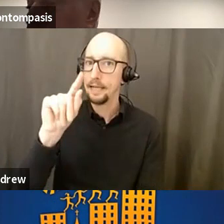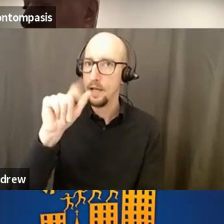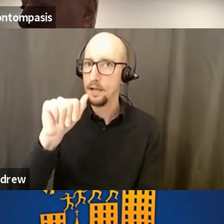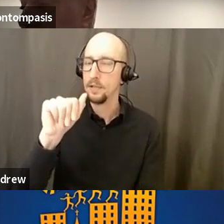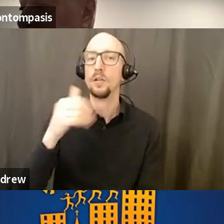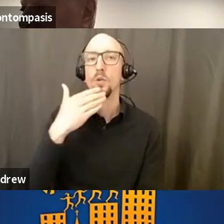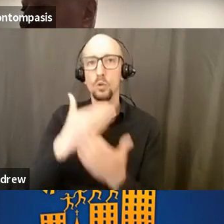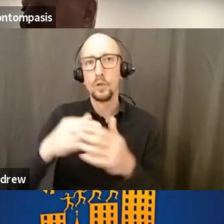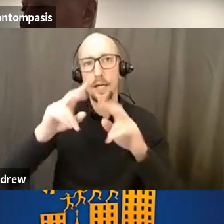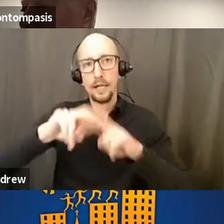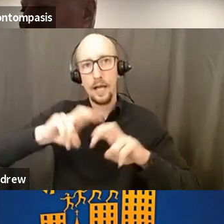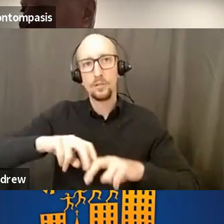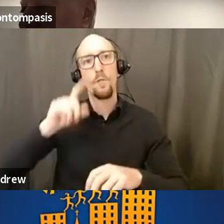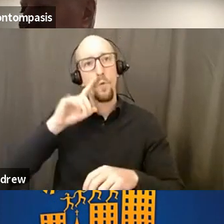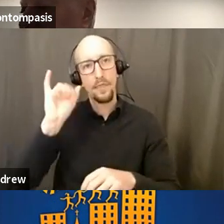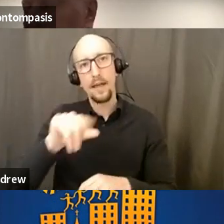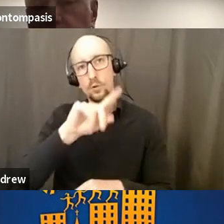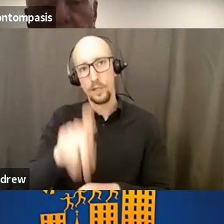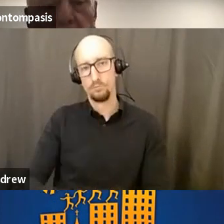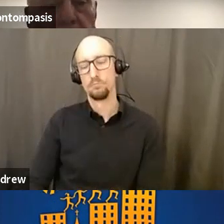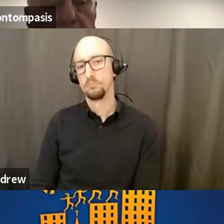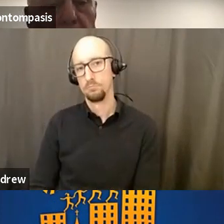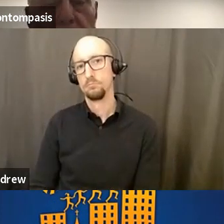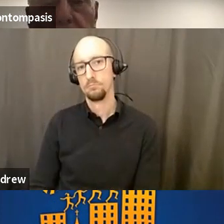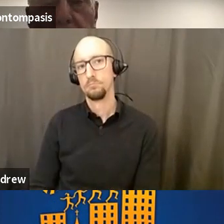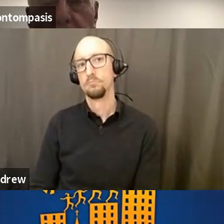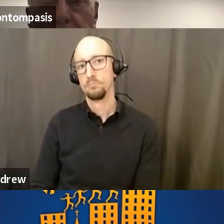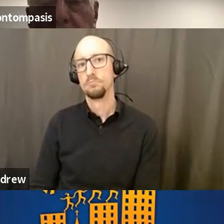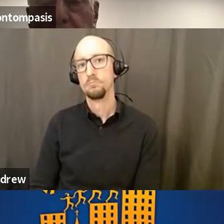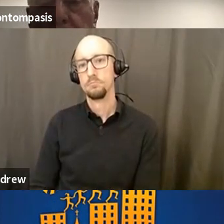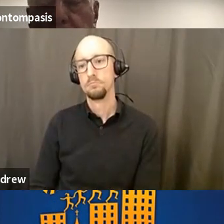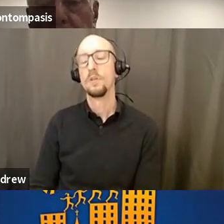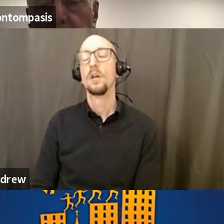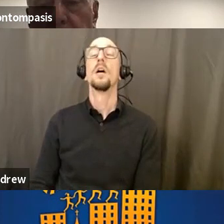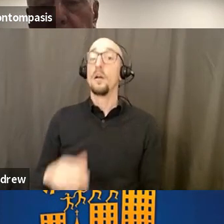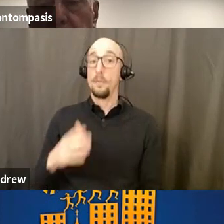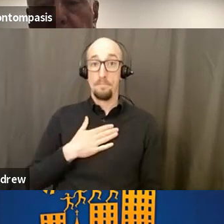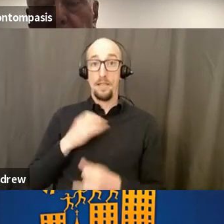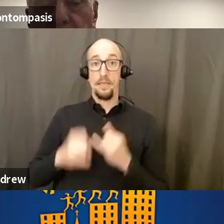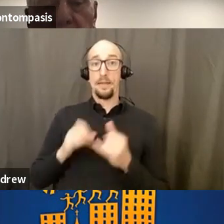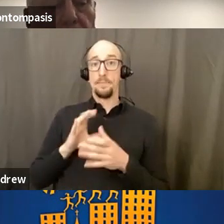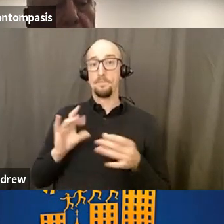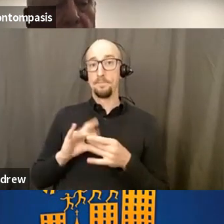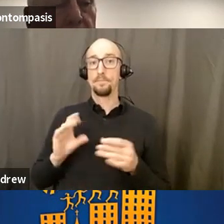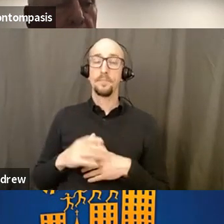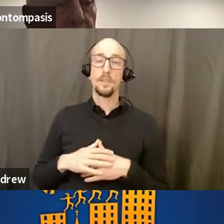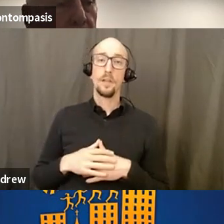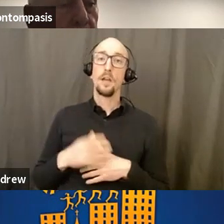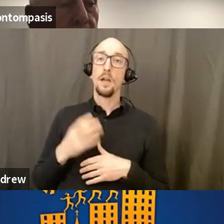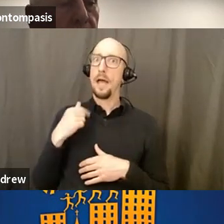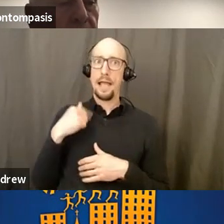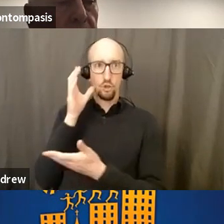analysis on that particular question if we were to move in this direction. The last piece I will state, and I hear